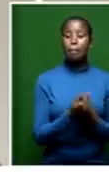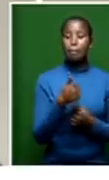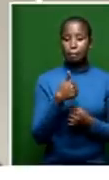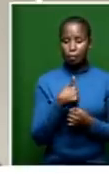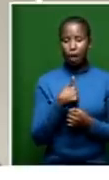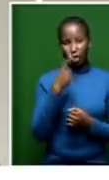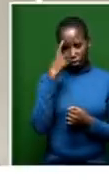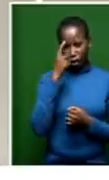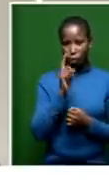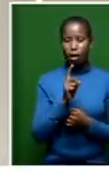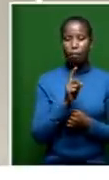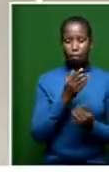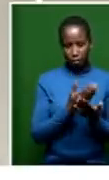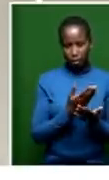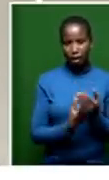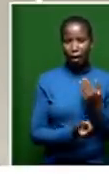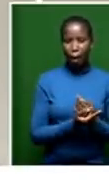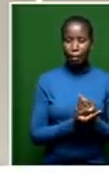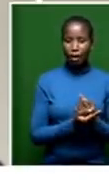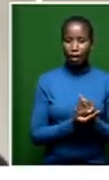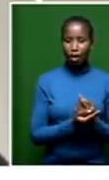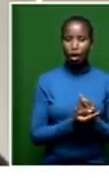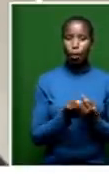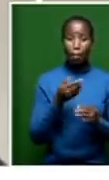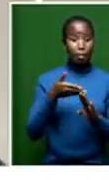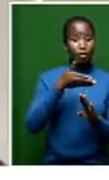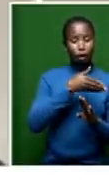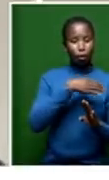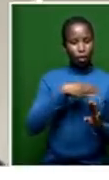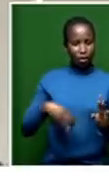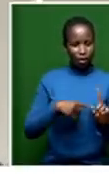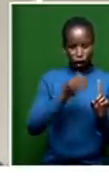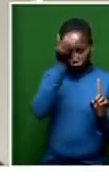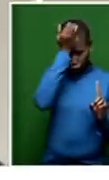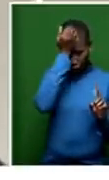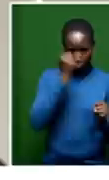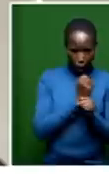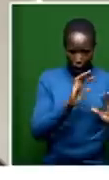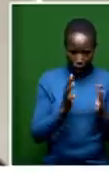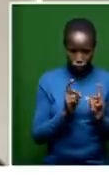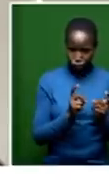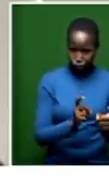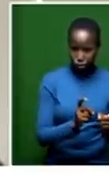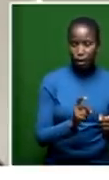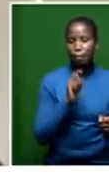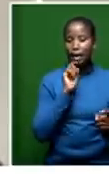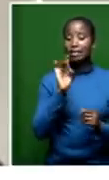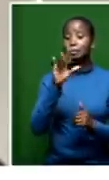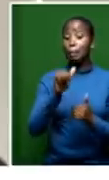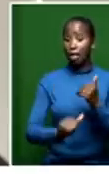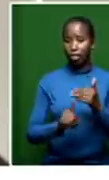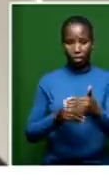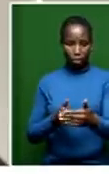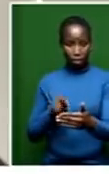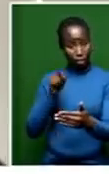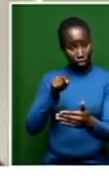same speed as they had with the rescission of the former President Jacob Zuma, our September deadline